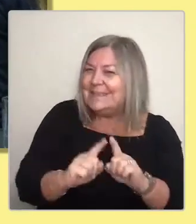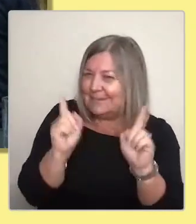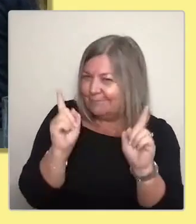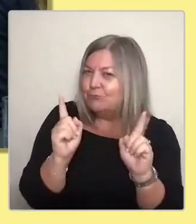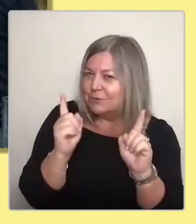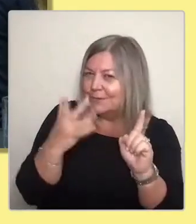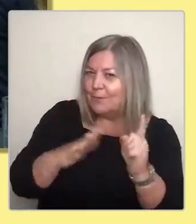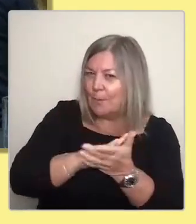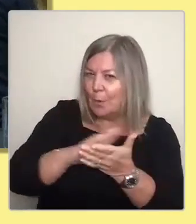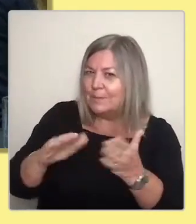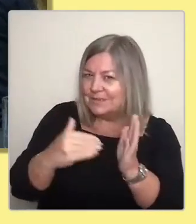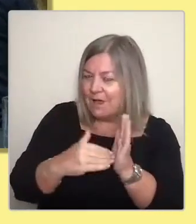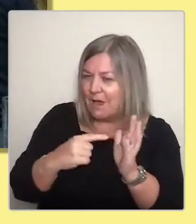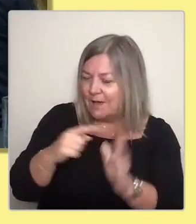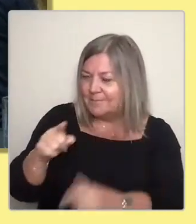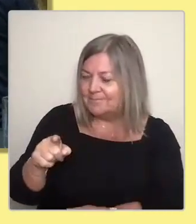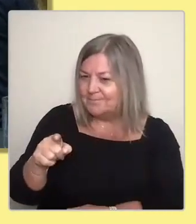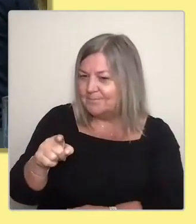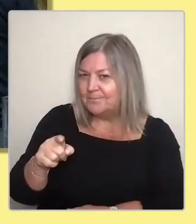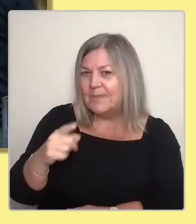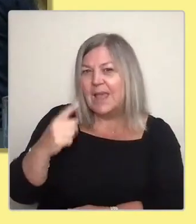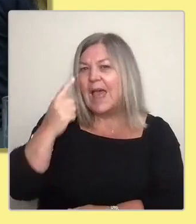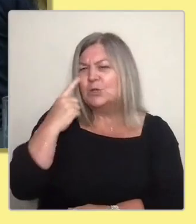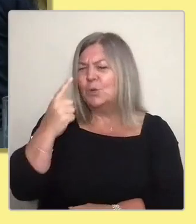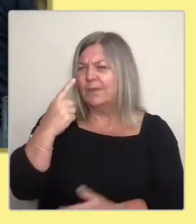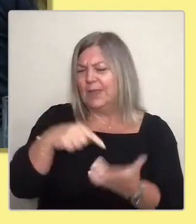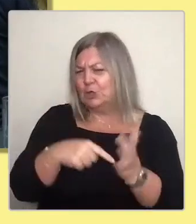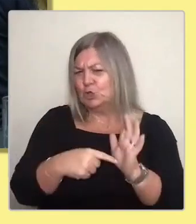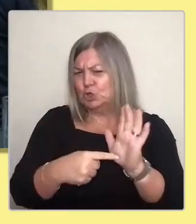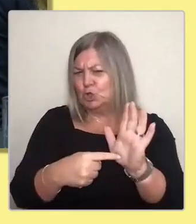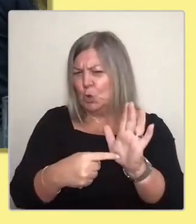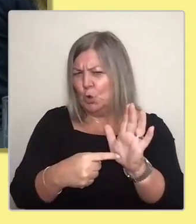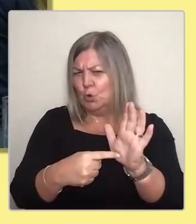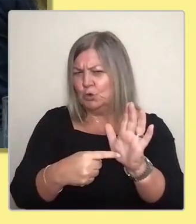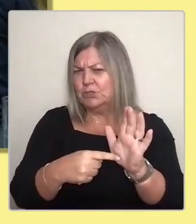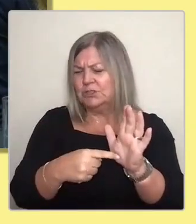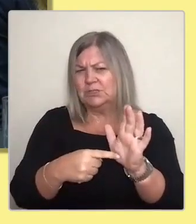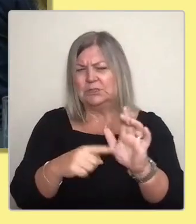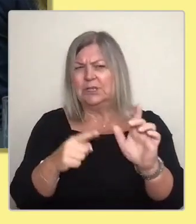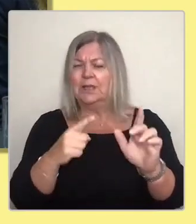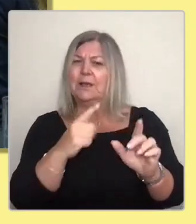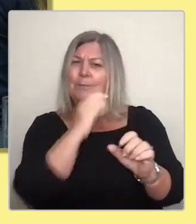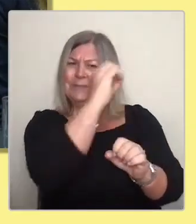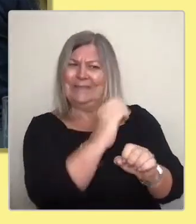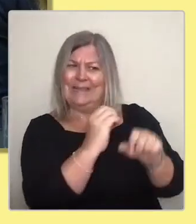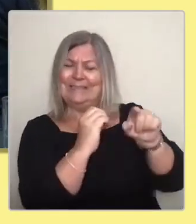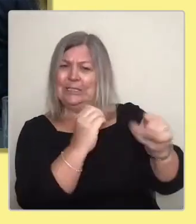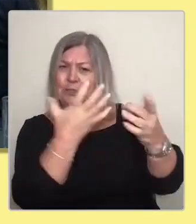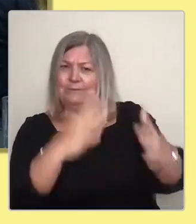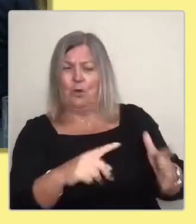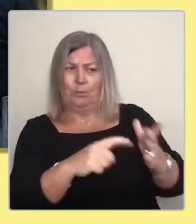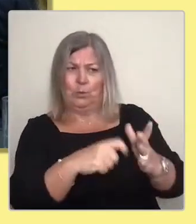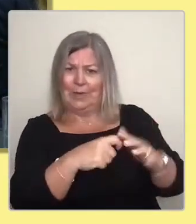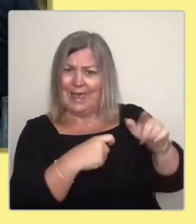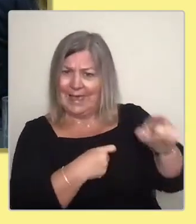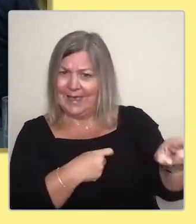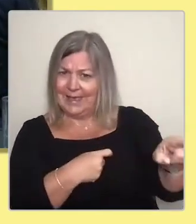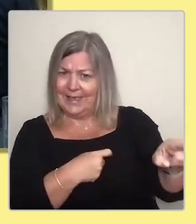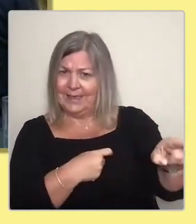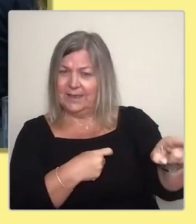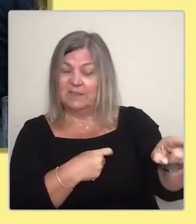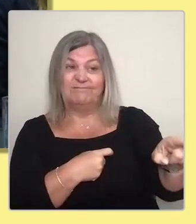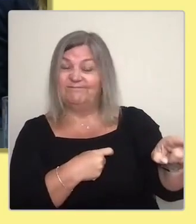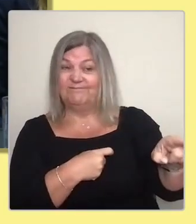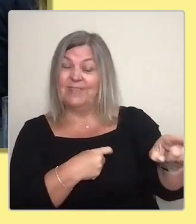I don't think JERS shows you the union dividend. JERS, to my mind, is always shown as the cost of the union. Because if JERS is really so